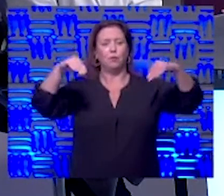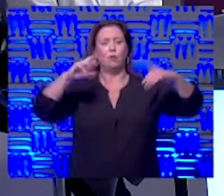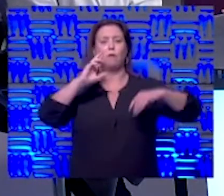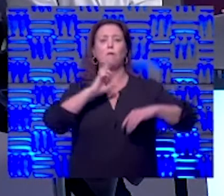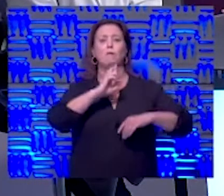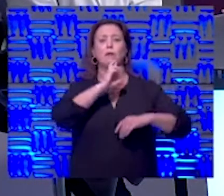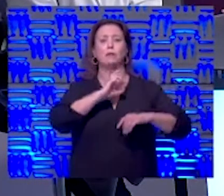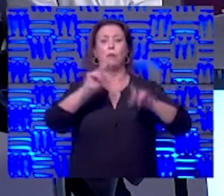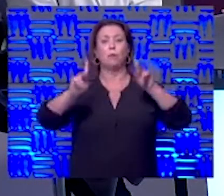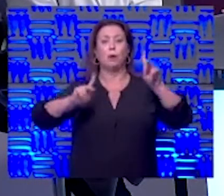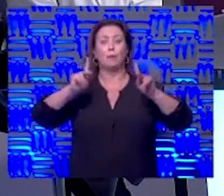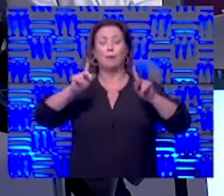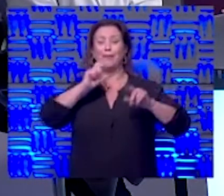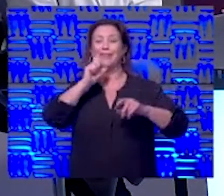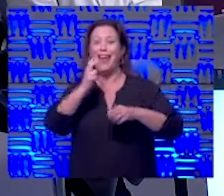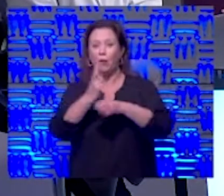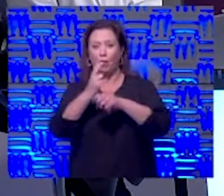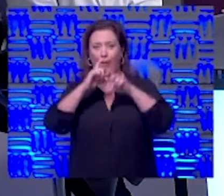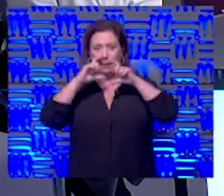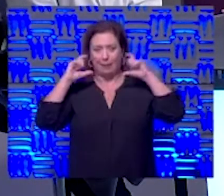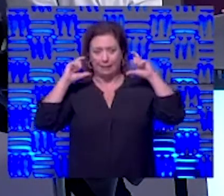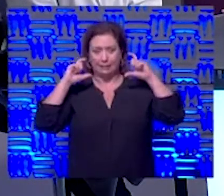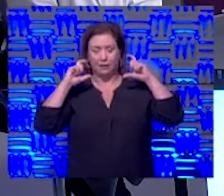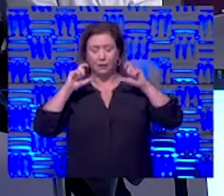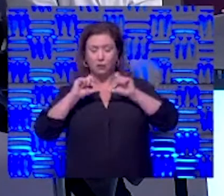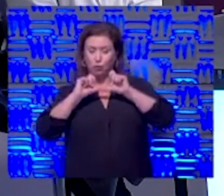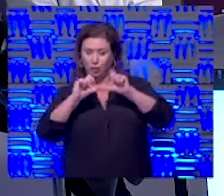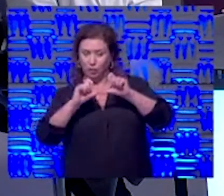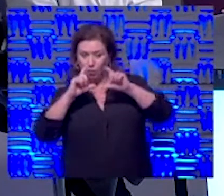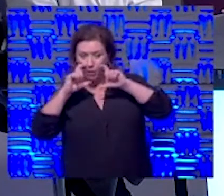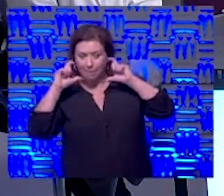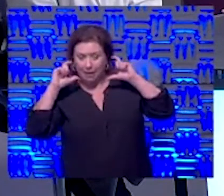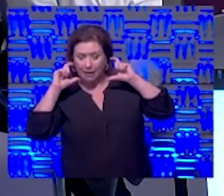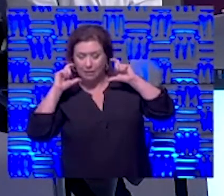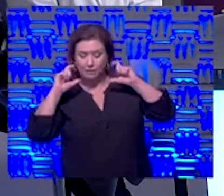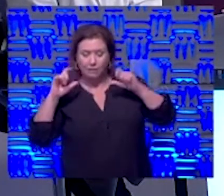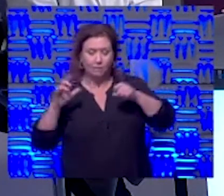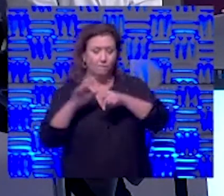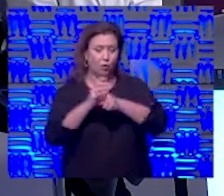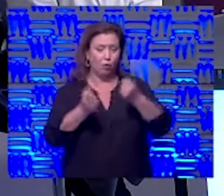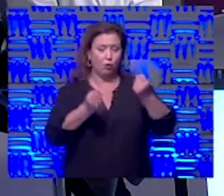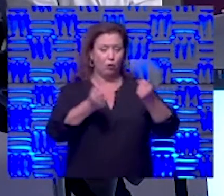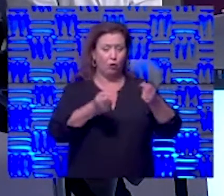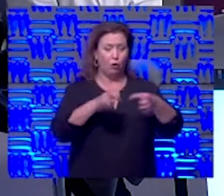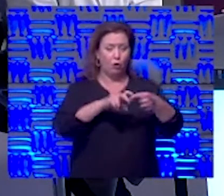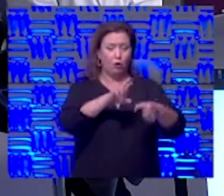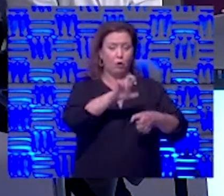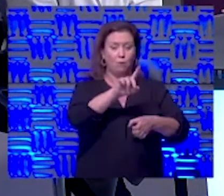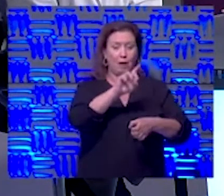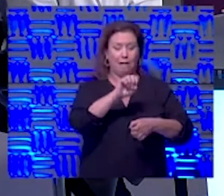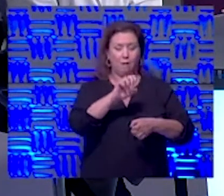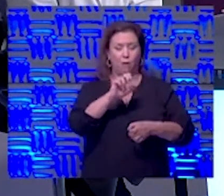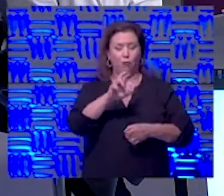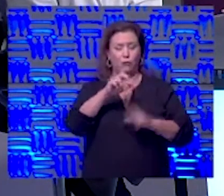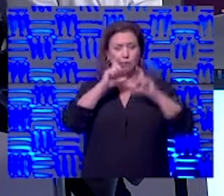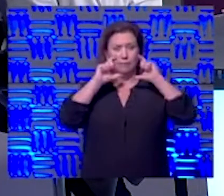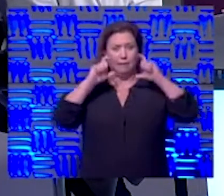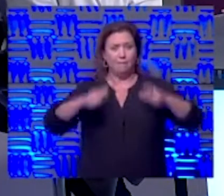restaurant where people were not wearing a mask? Should you continue during the whole car ride home, or can you remove them once you're in the